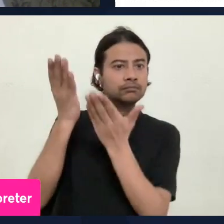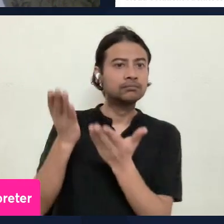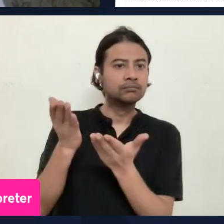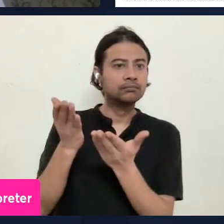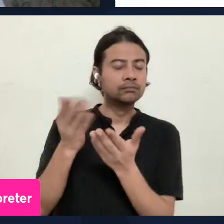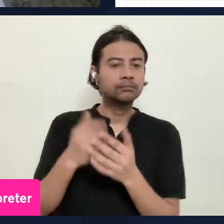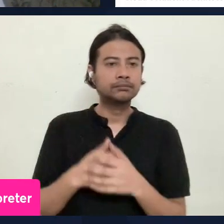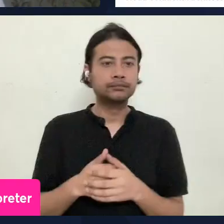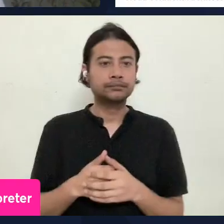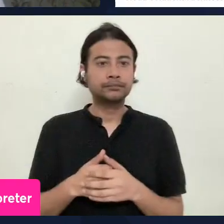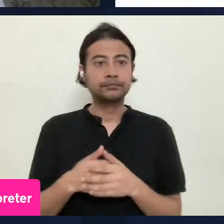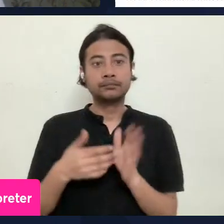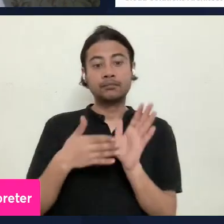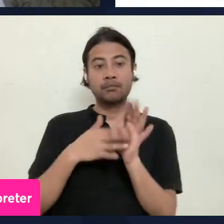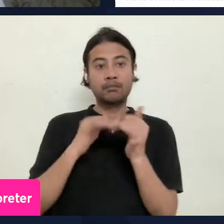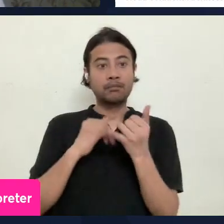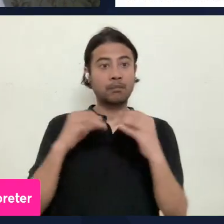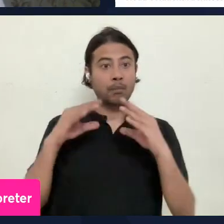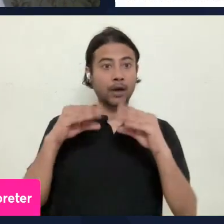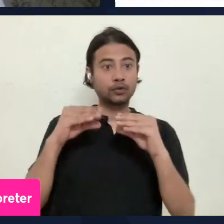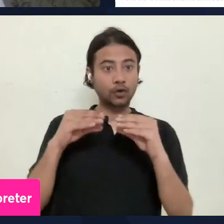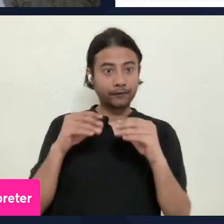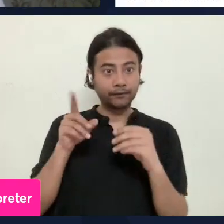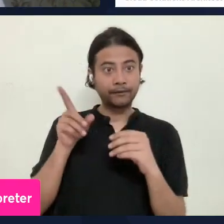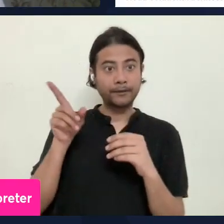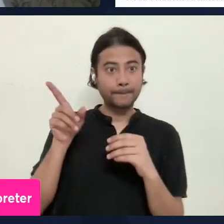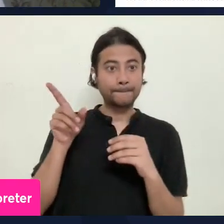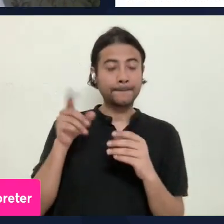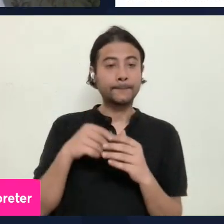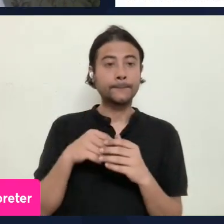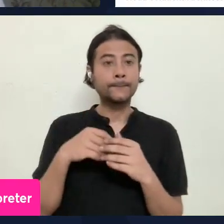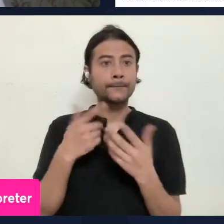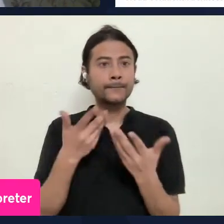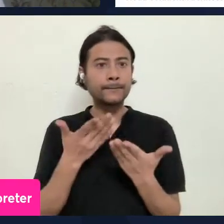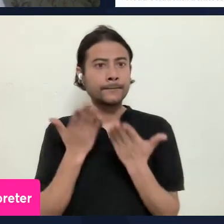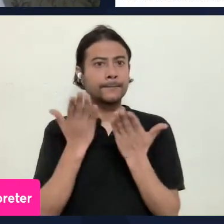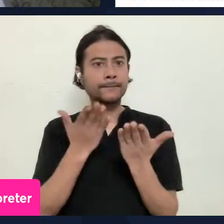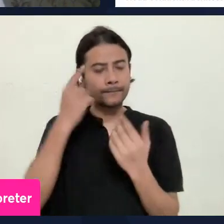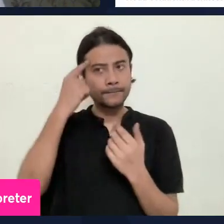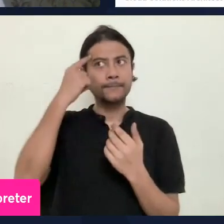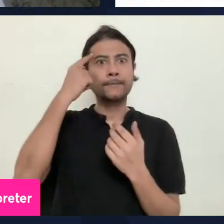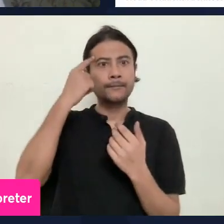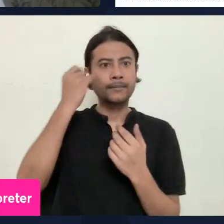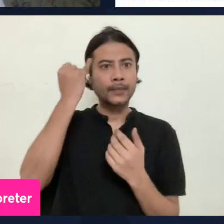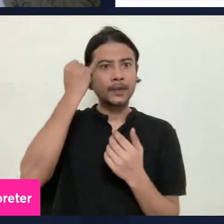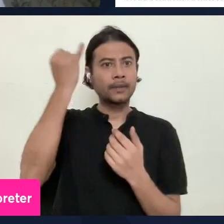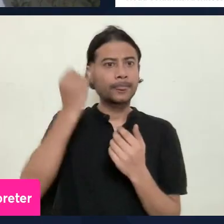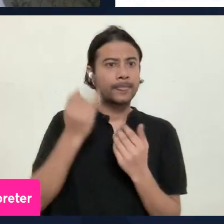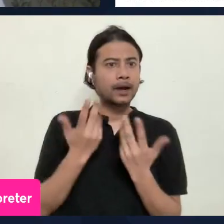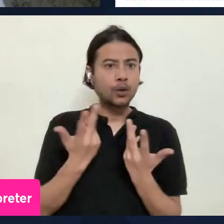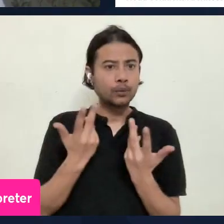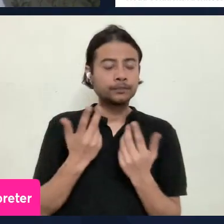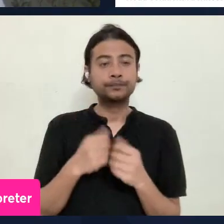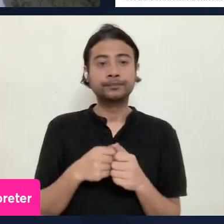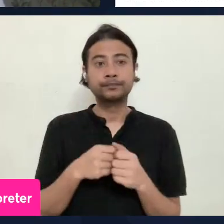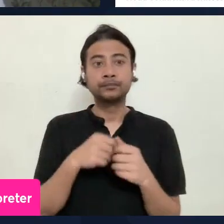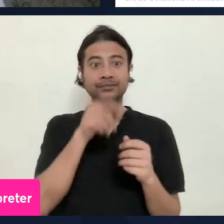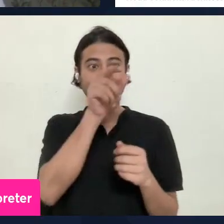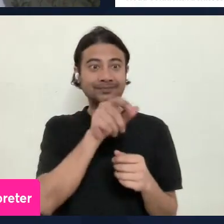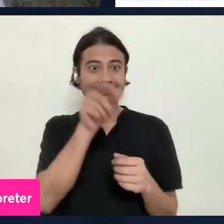And Microsoft chose it to address the challenge where customers were requiring to move